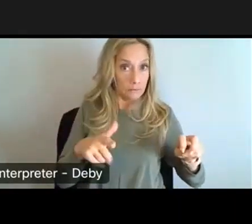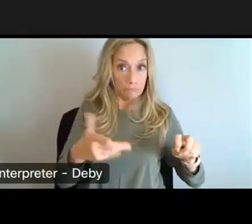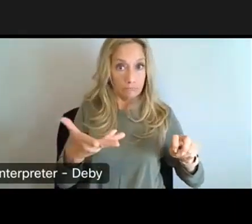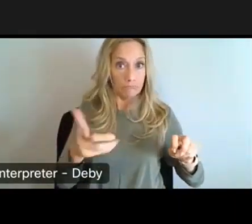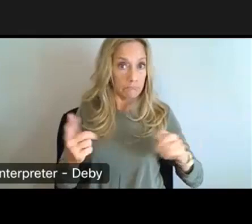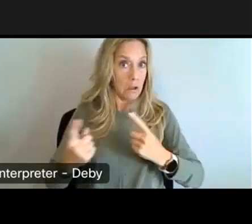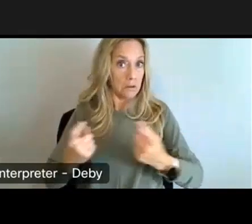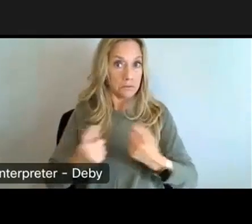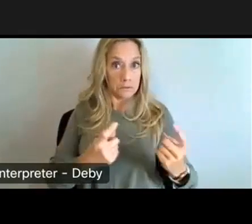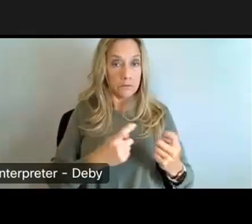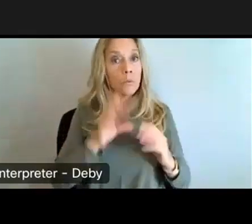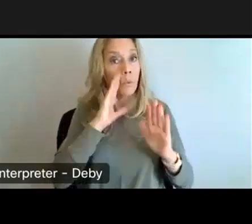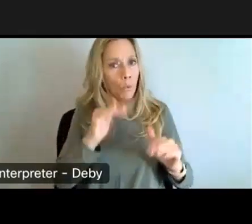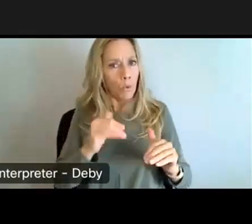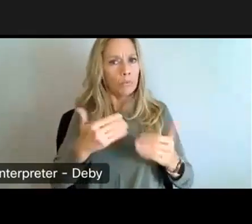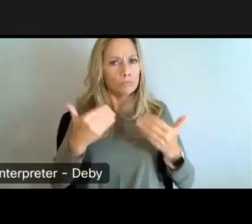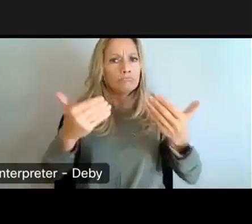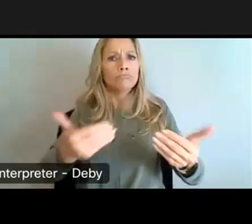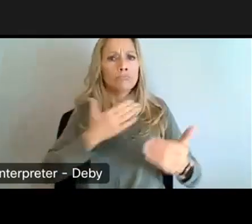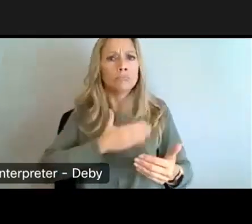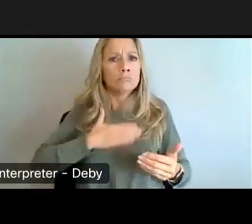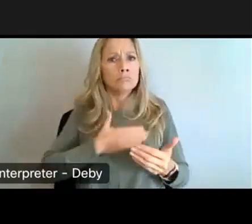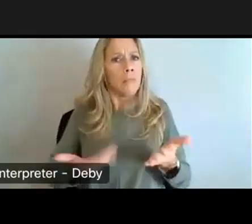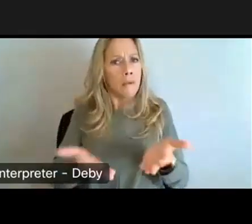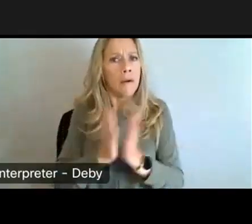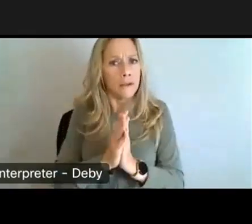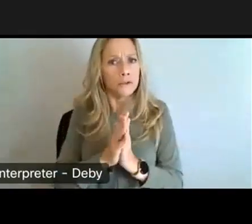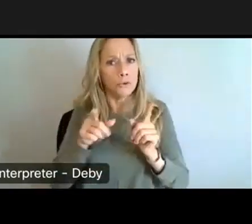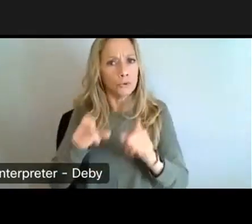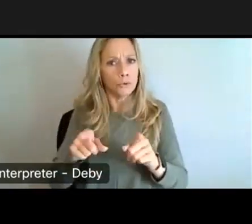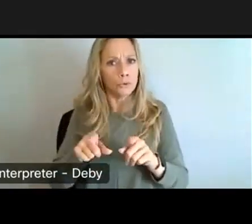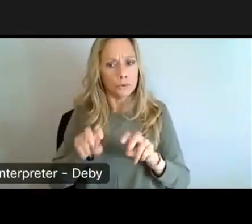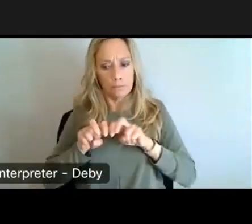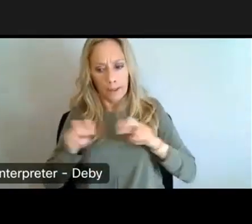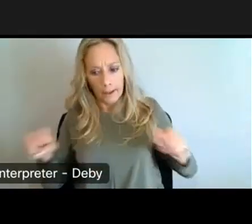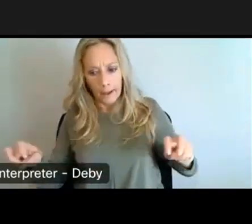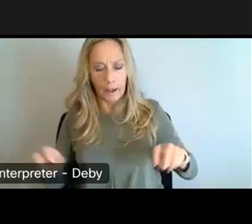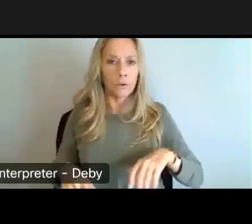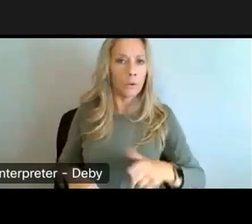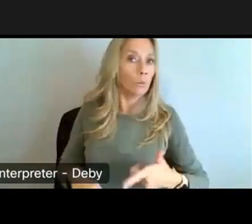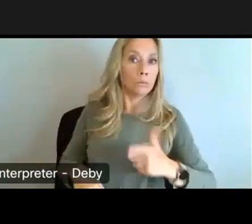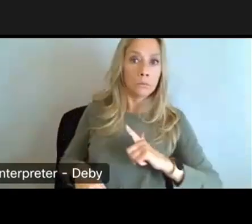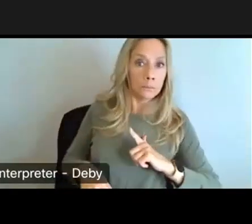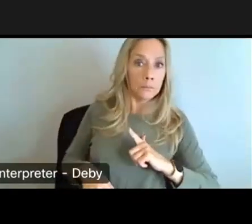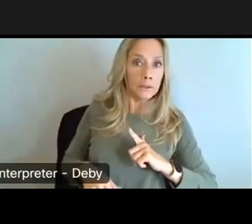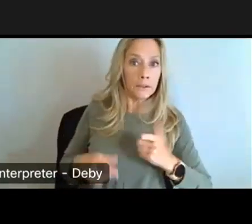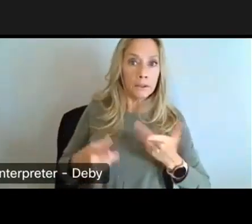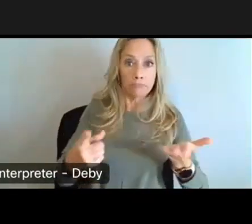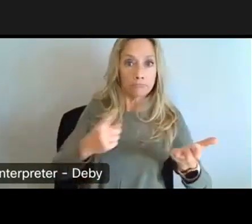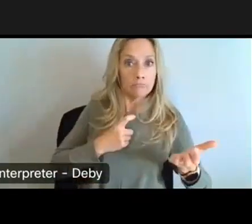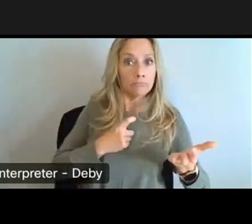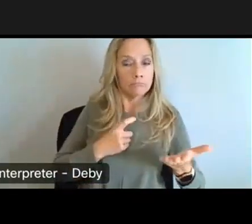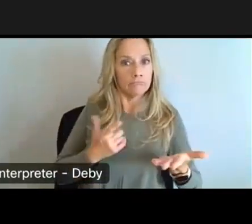that you guys will ask those questions during this part, because I think for me that's the